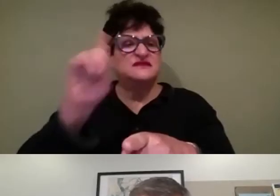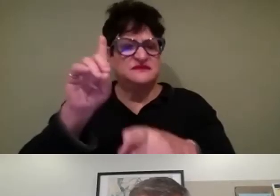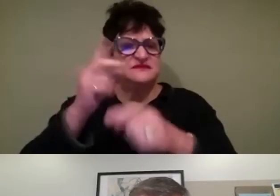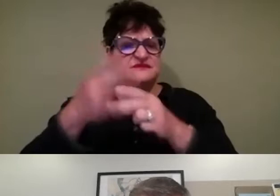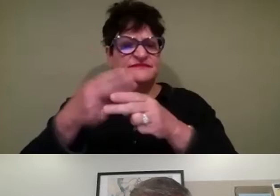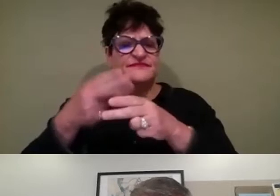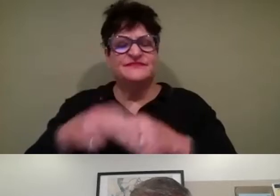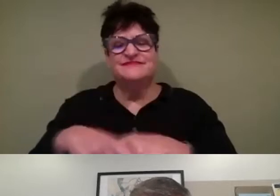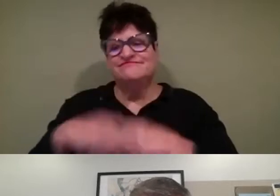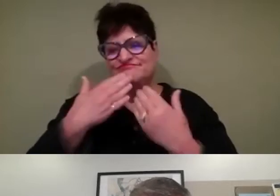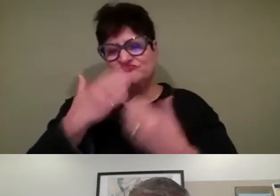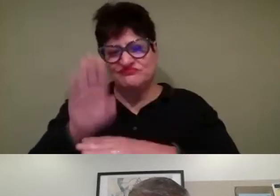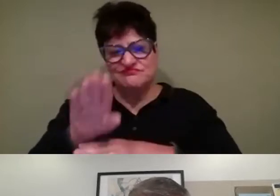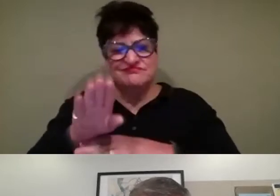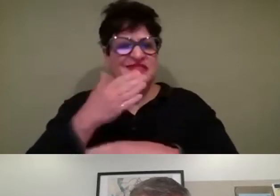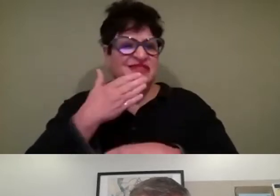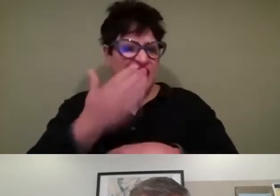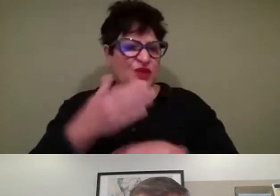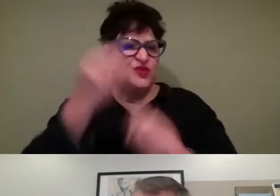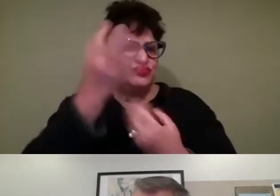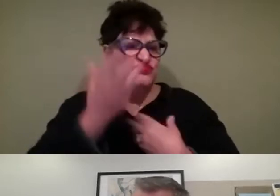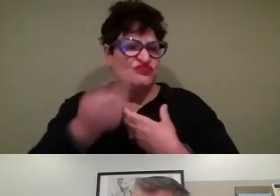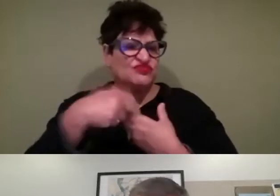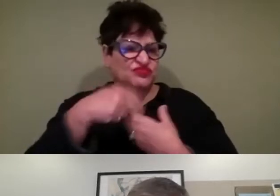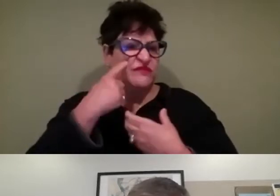for taking part in this update for the City of New Haven.